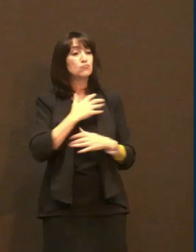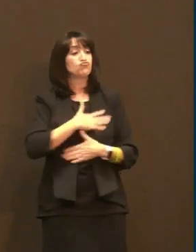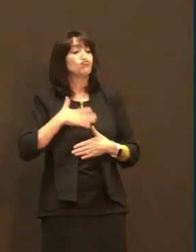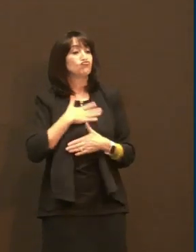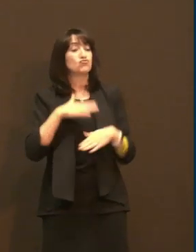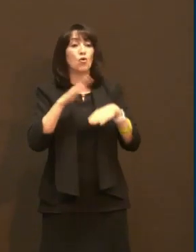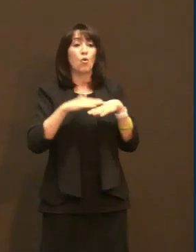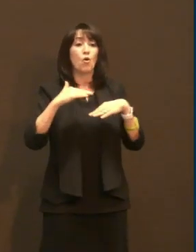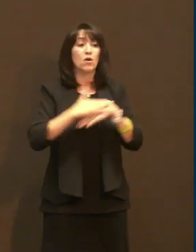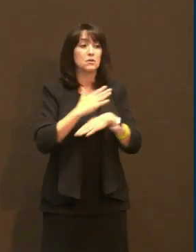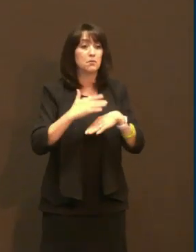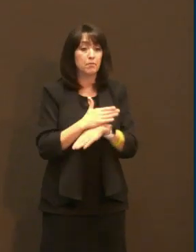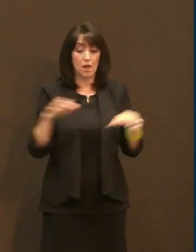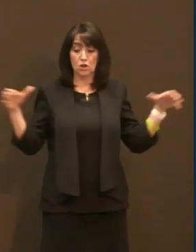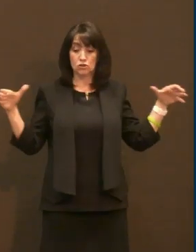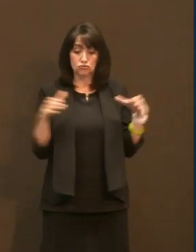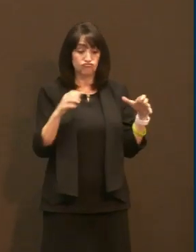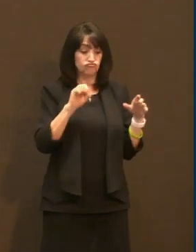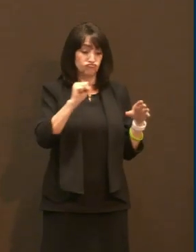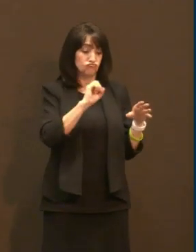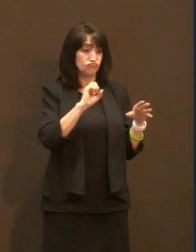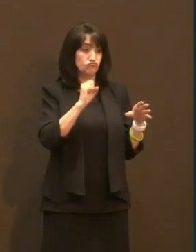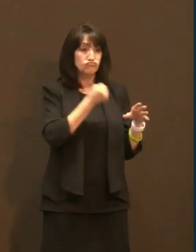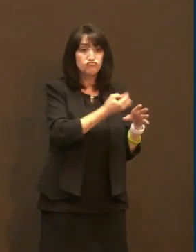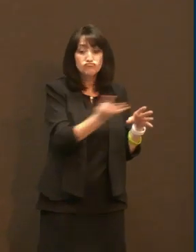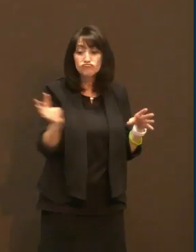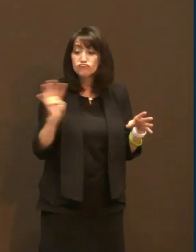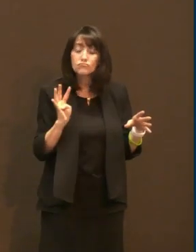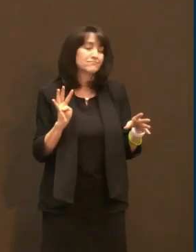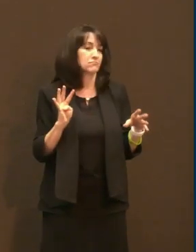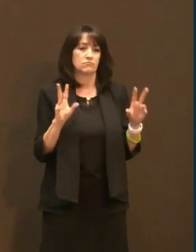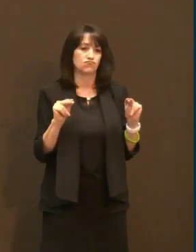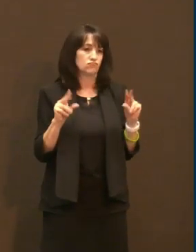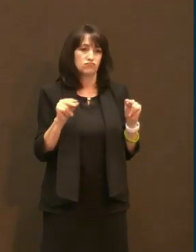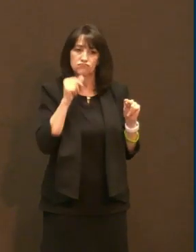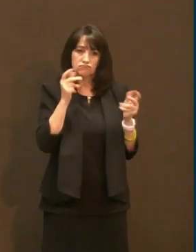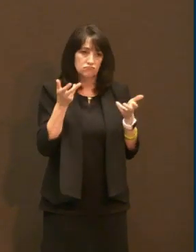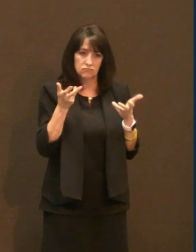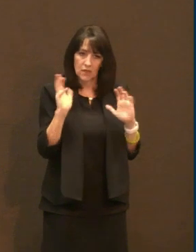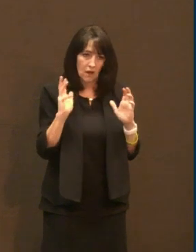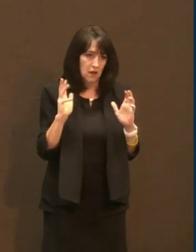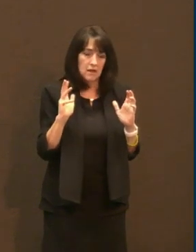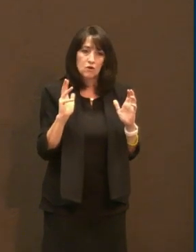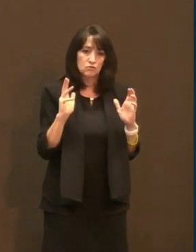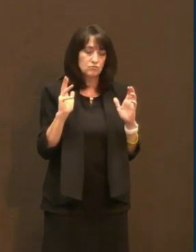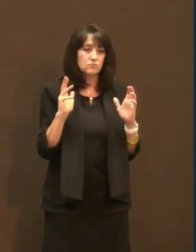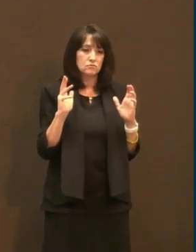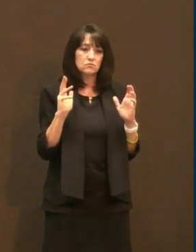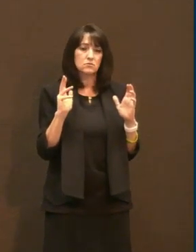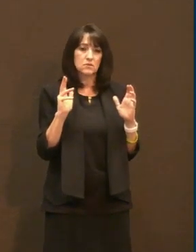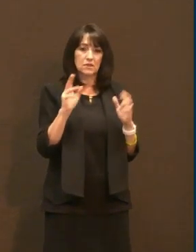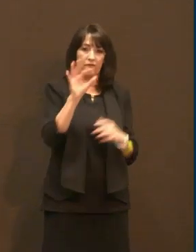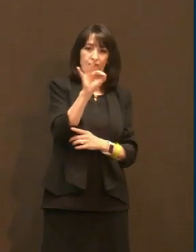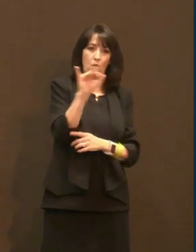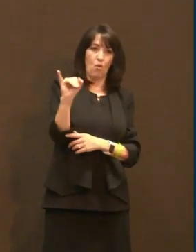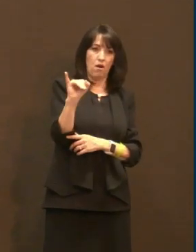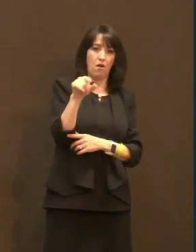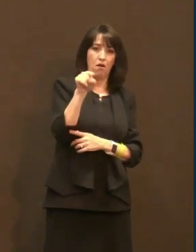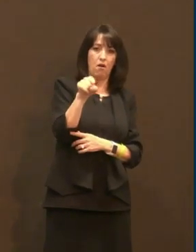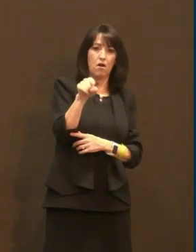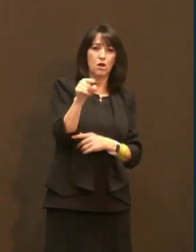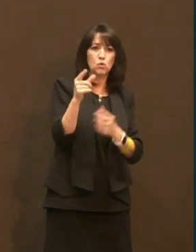we'll have to take a look at that and what do you do there with Fenwick Island, which is right up